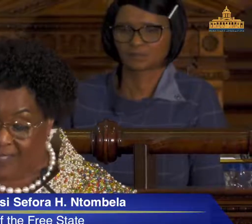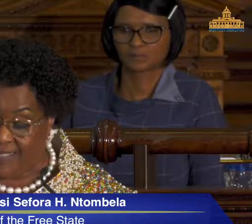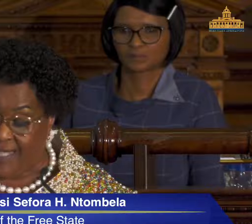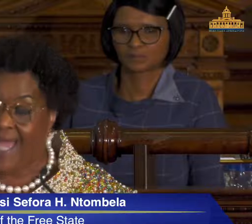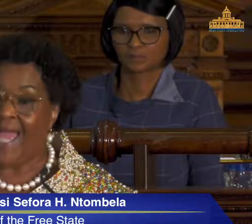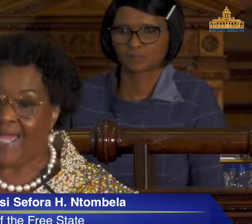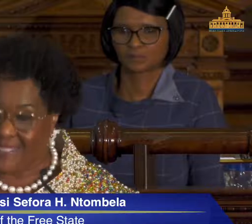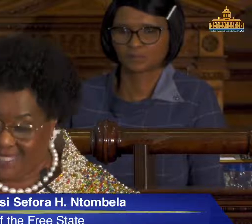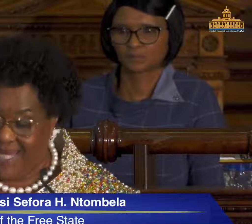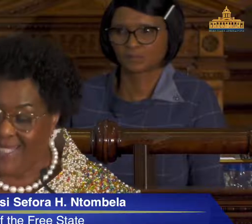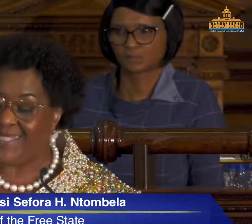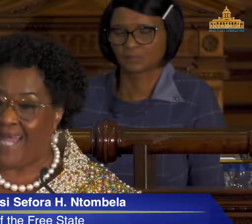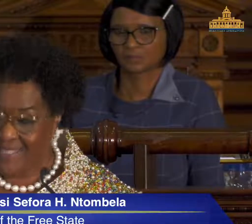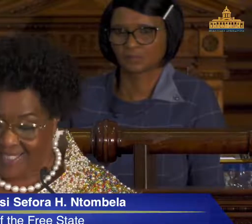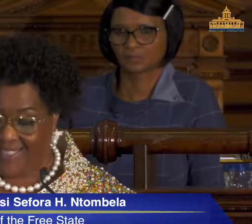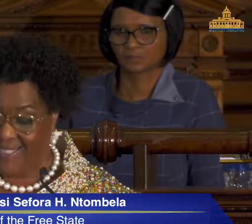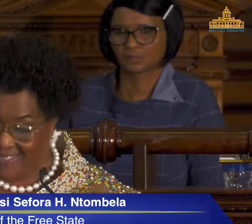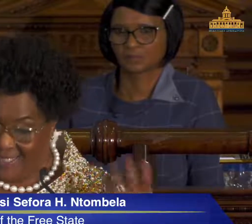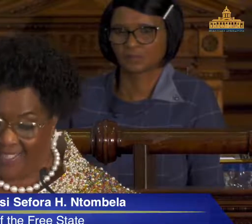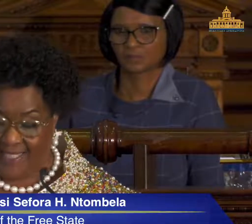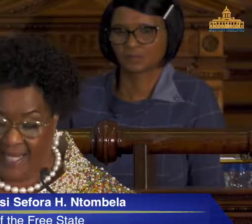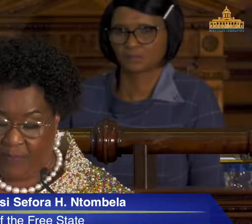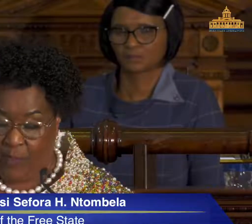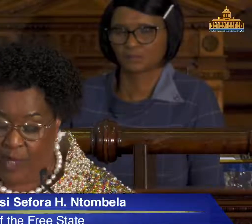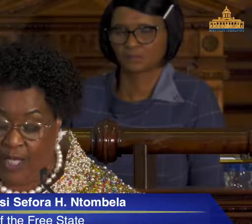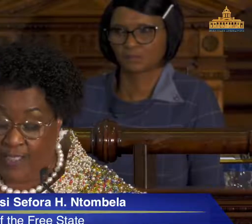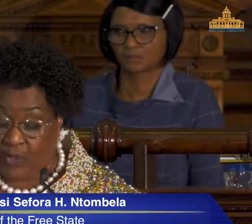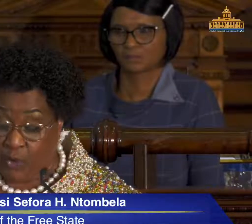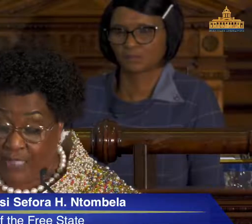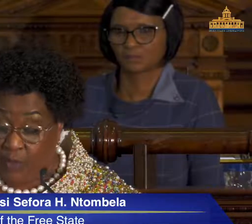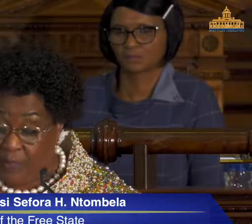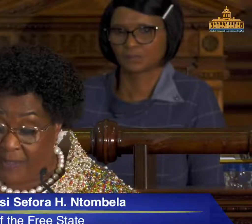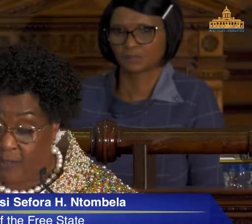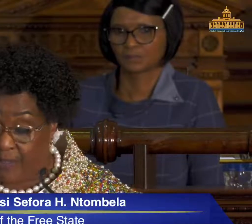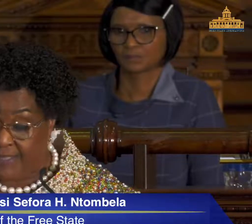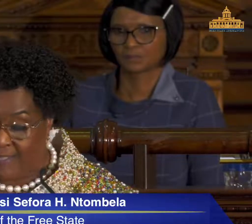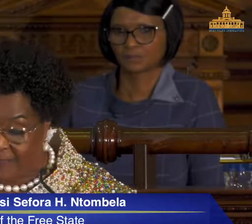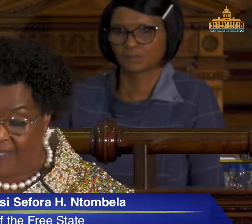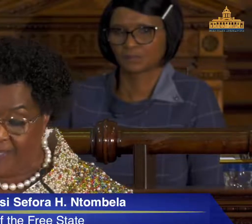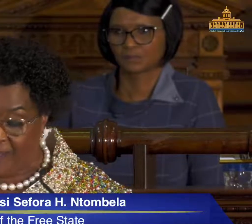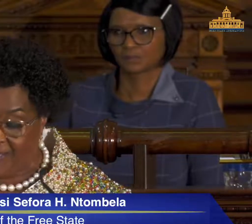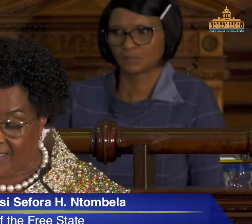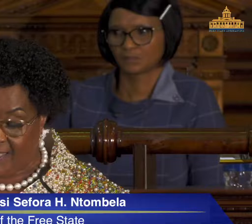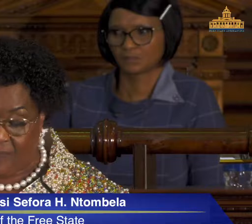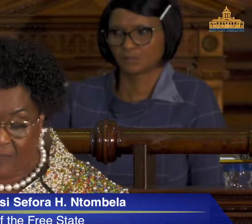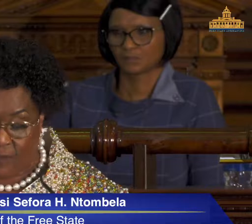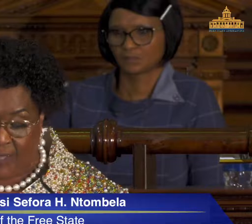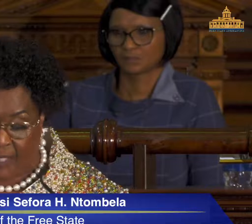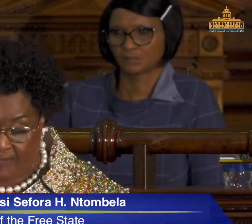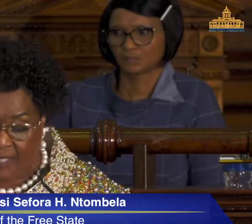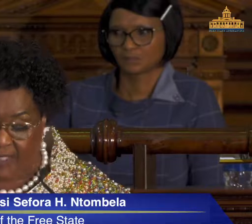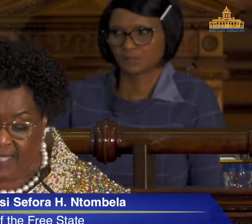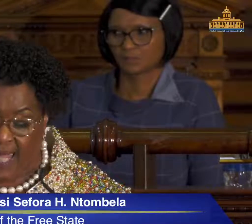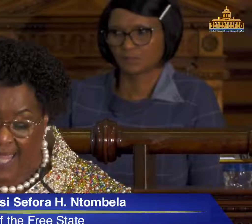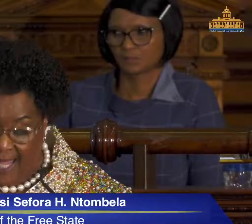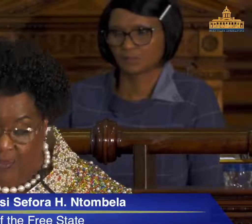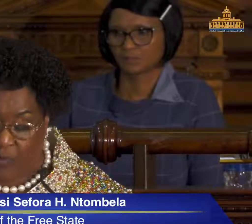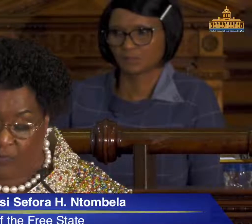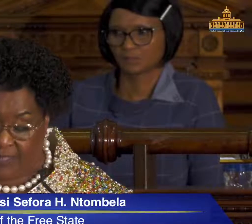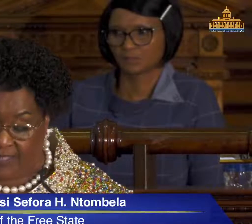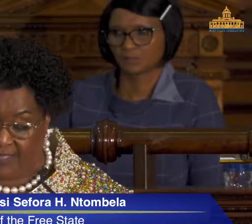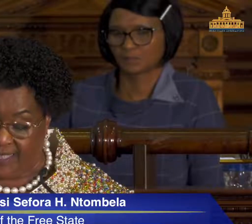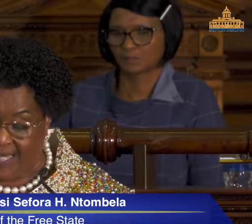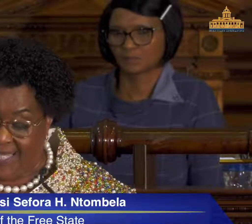social partners has started. The social compact will deepen the partnership between government